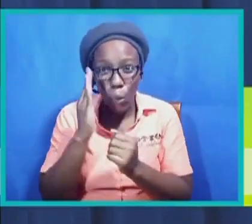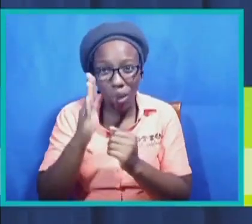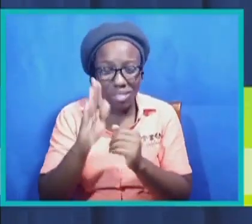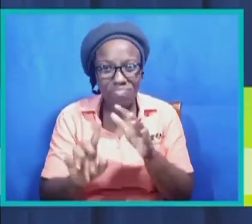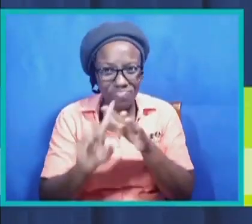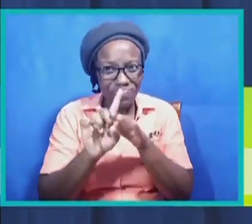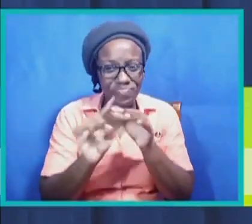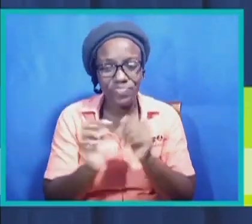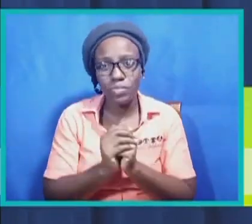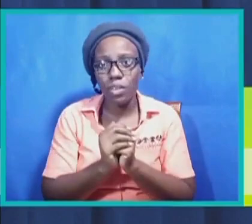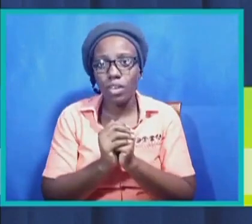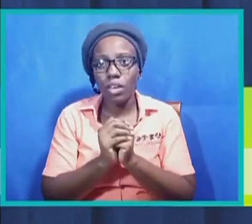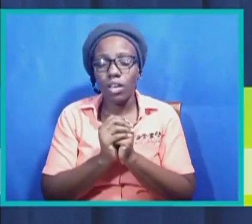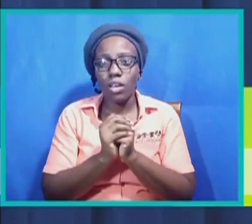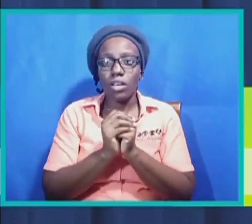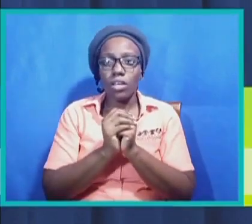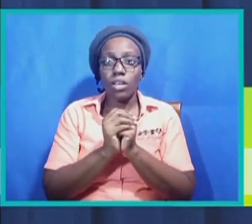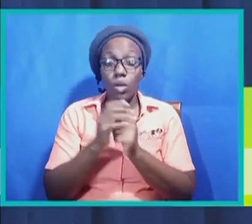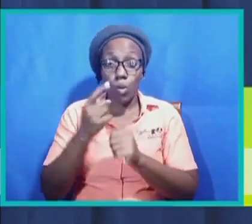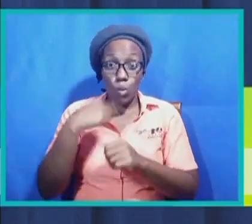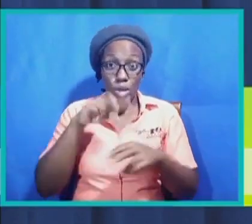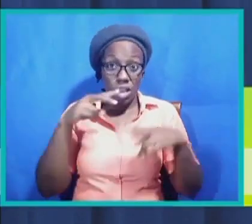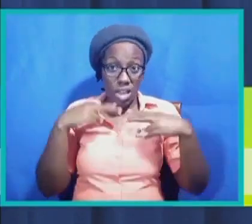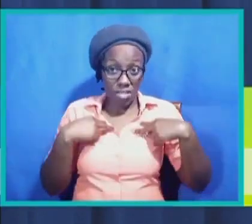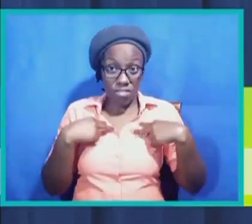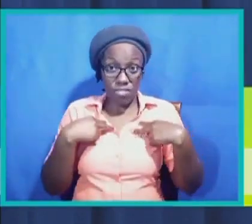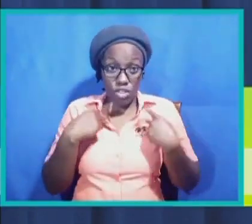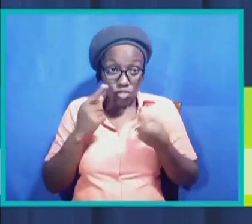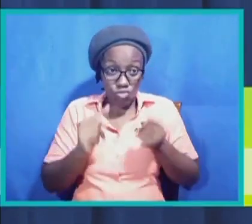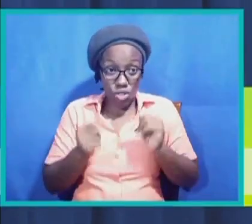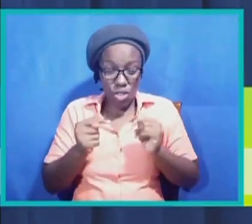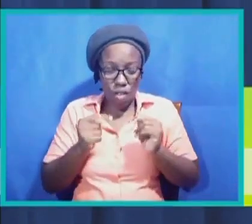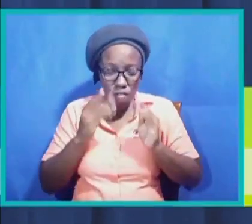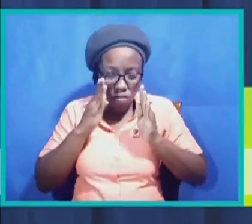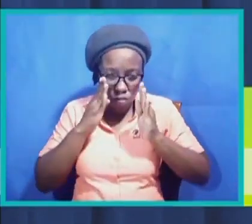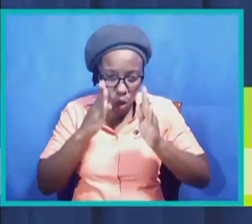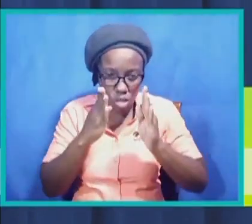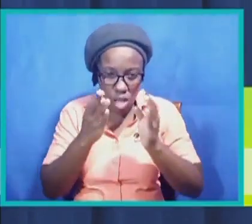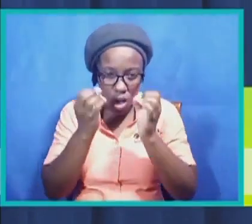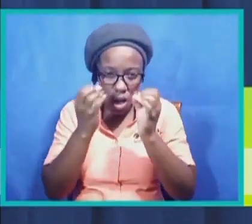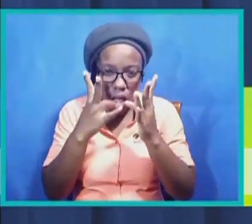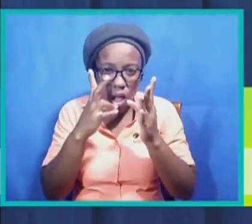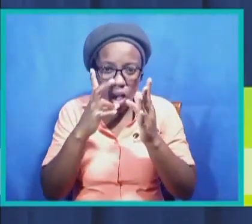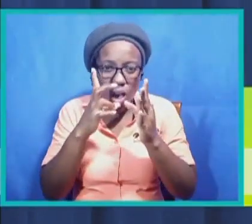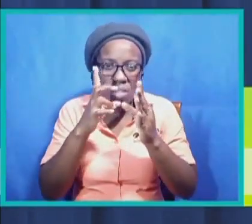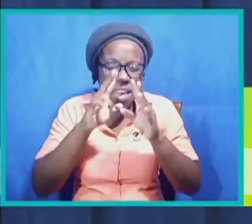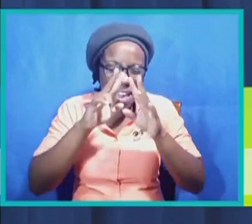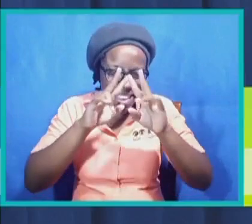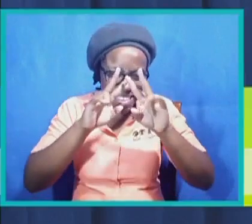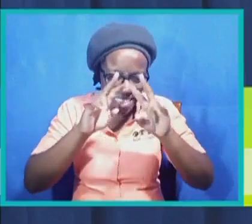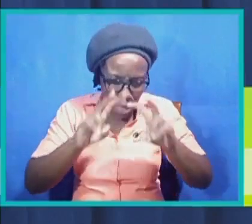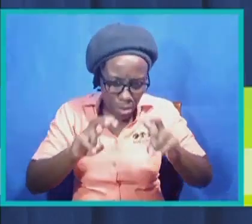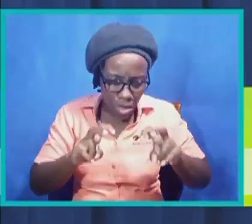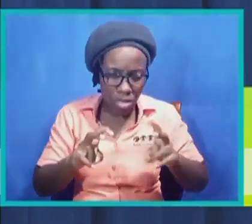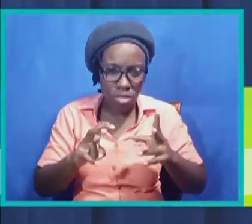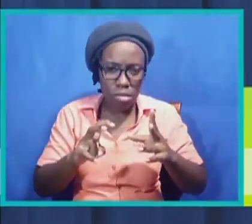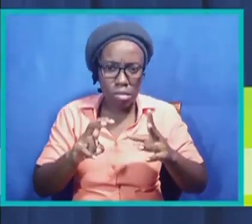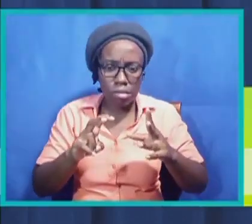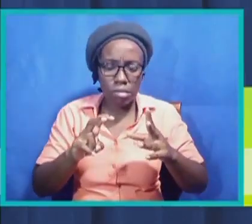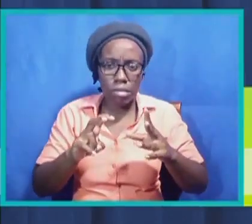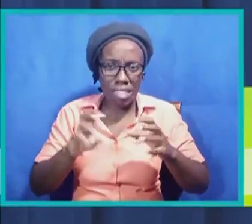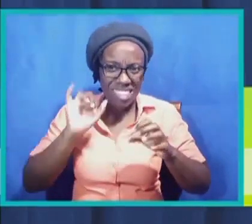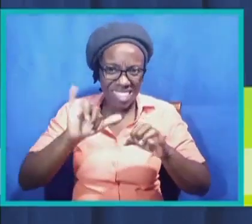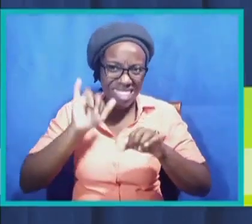We have in Trinidad focused a lot on assessment and use assessment to drive the teaching and learning process, which